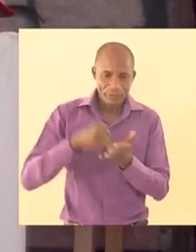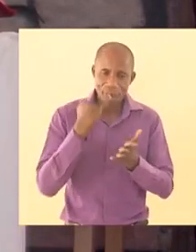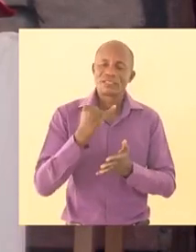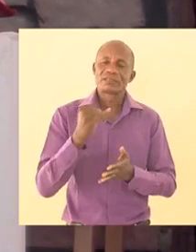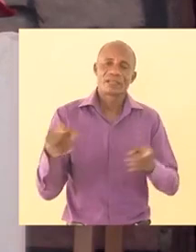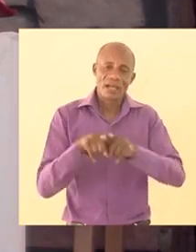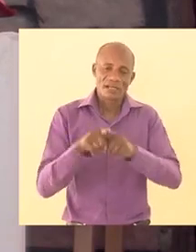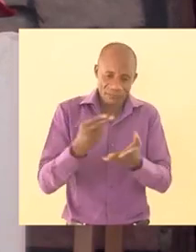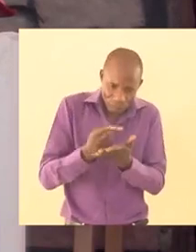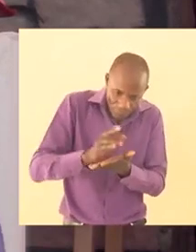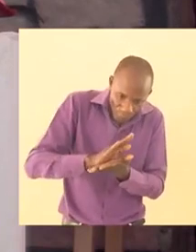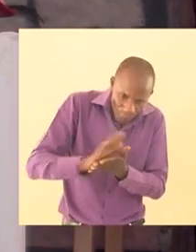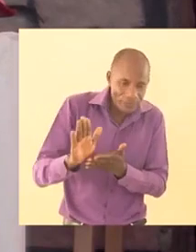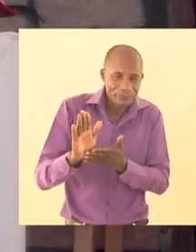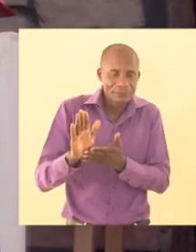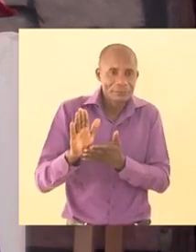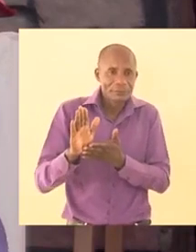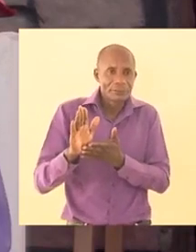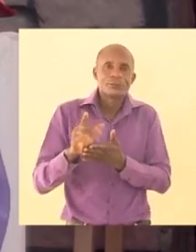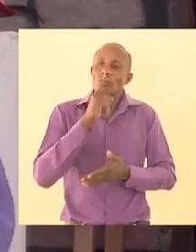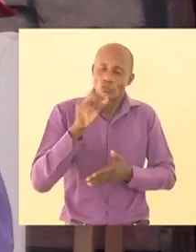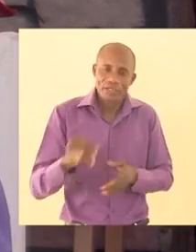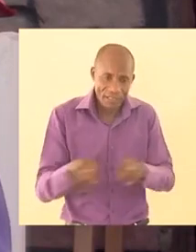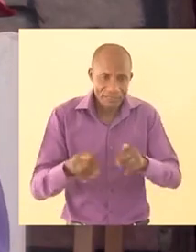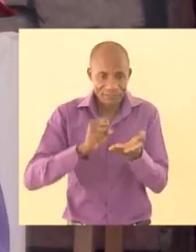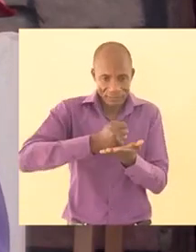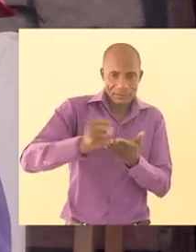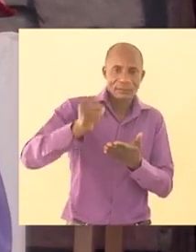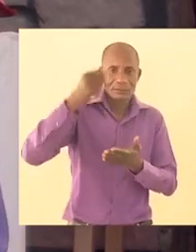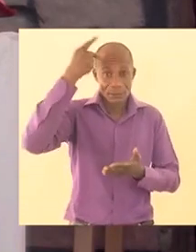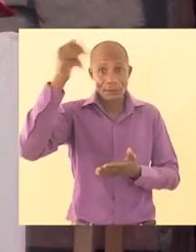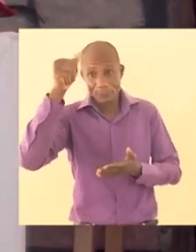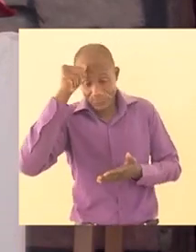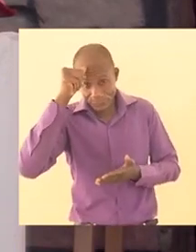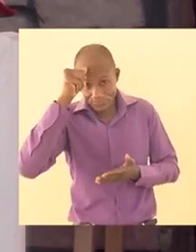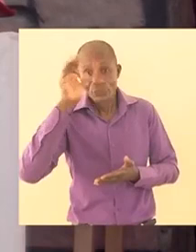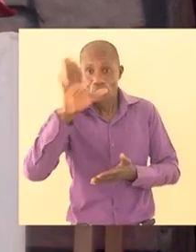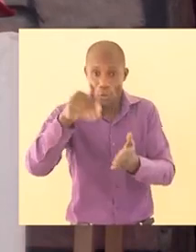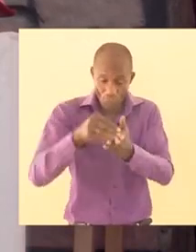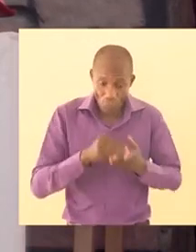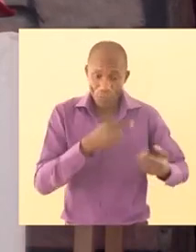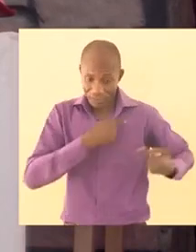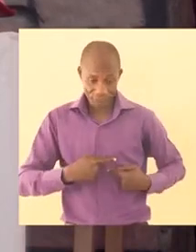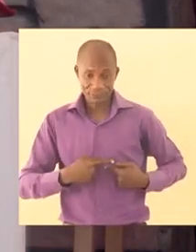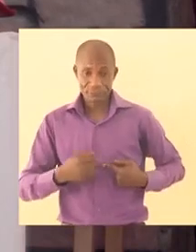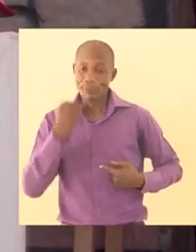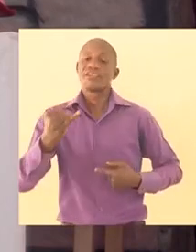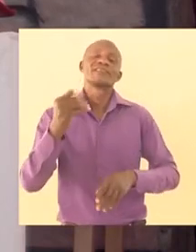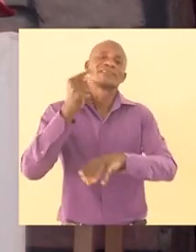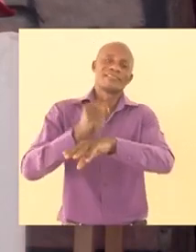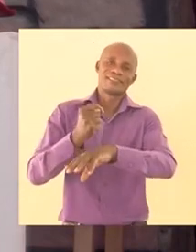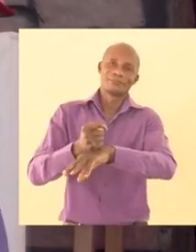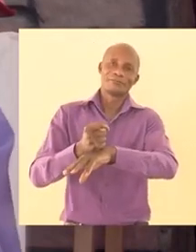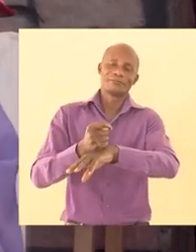as holy. In fact, as St. Paul says, your own heart itself is a